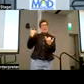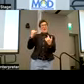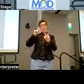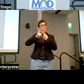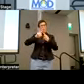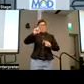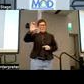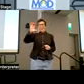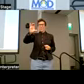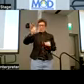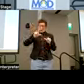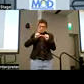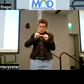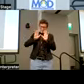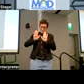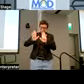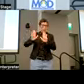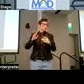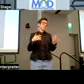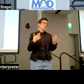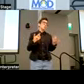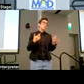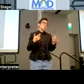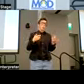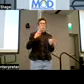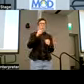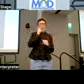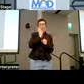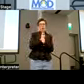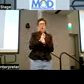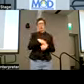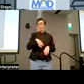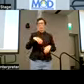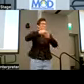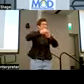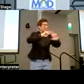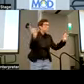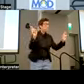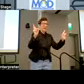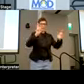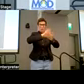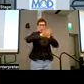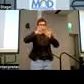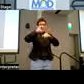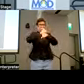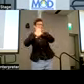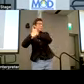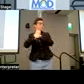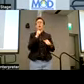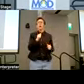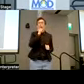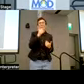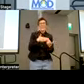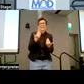January to make sure this gets advanced. And I, and I suspect it will. All right. We have funding lined up. We have everything working in place. It's not going to be easy.